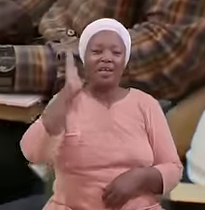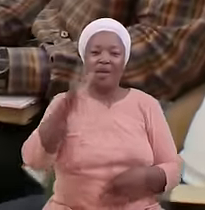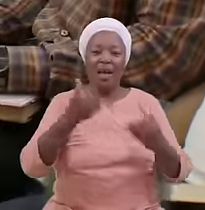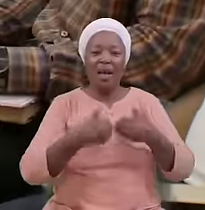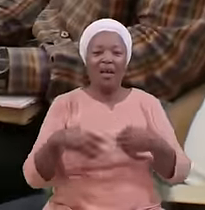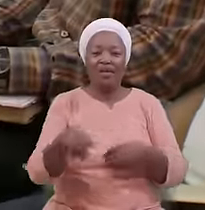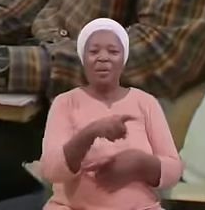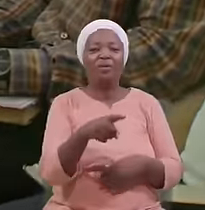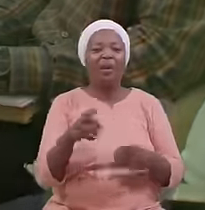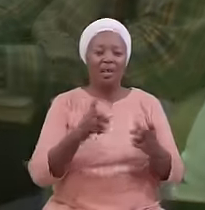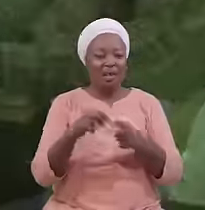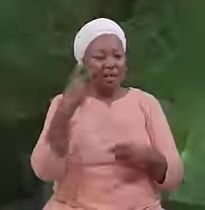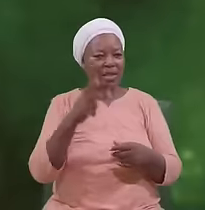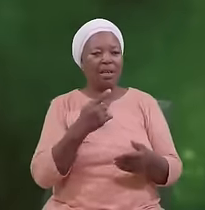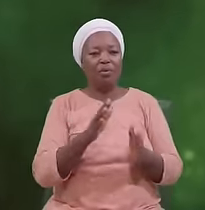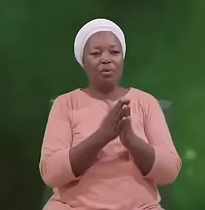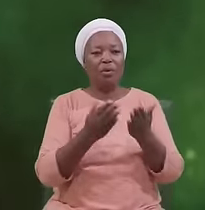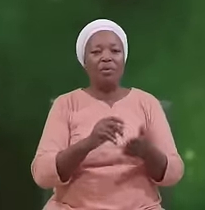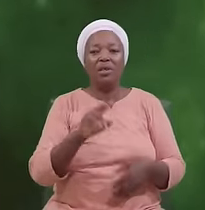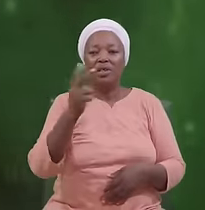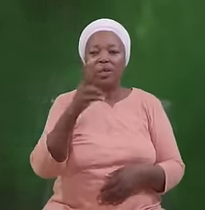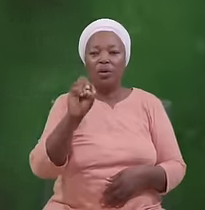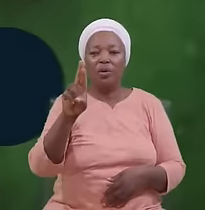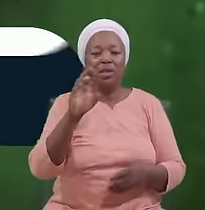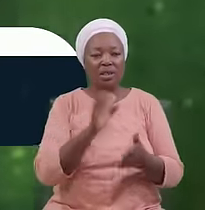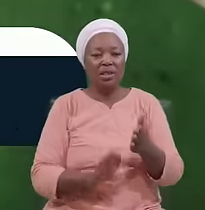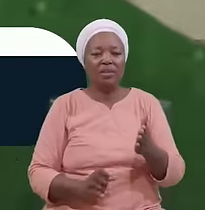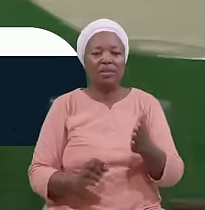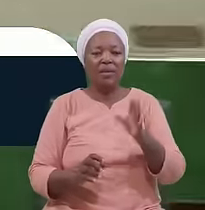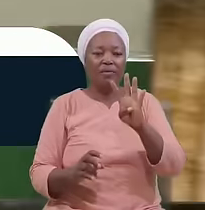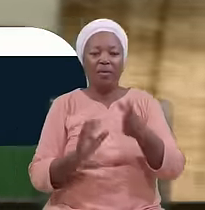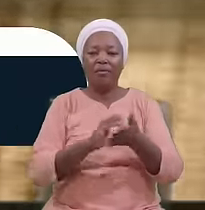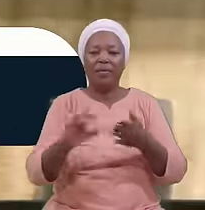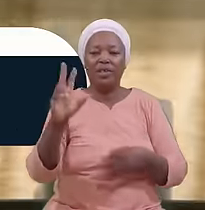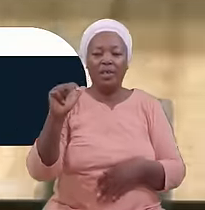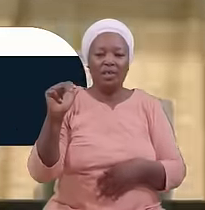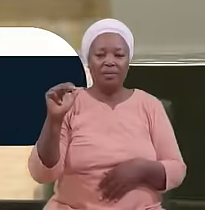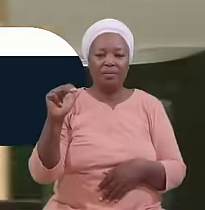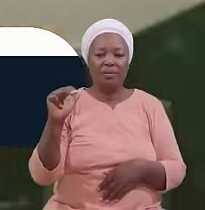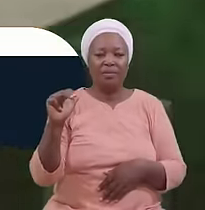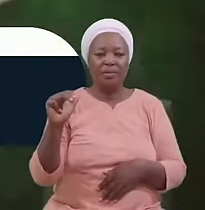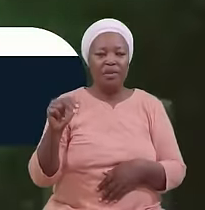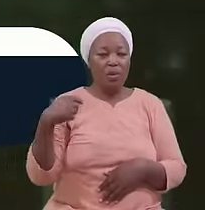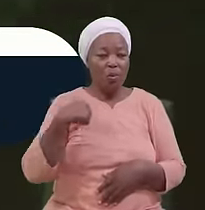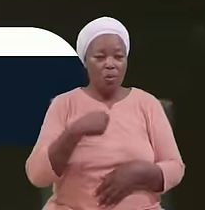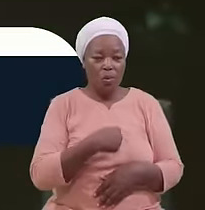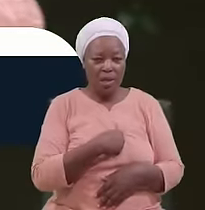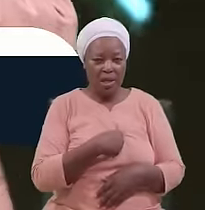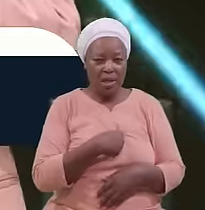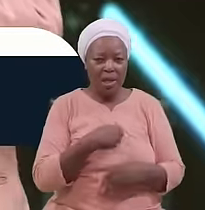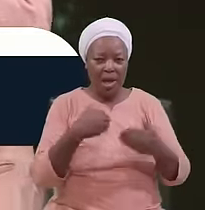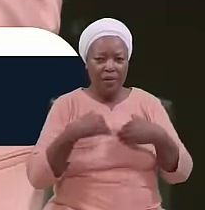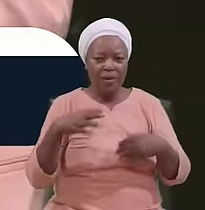at 2 Corinthians chapter 4 verse 13. In 2 Corinthians 4 verse 13, we, having